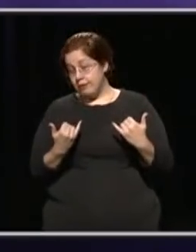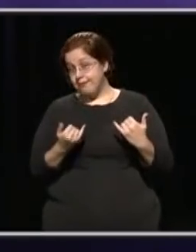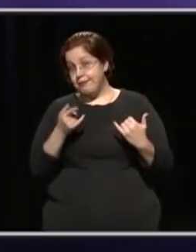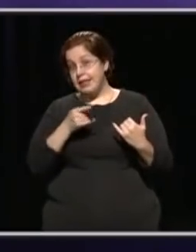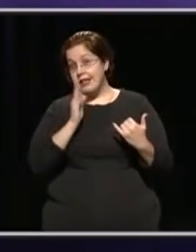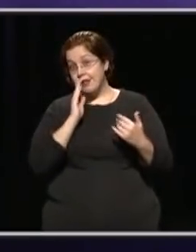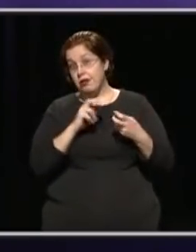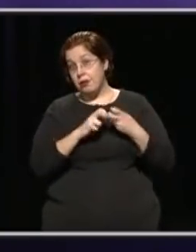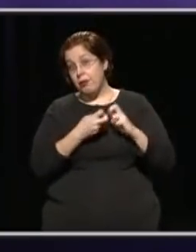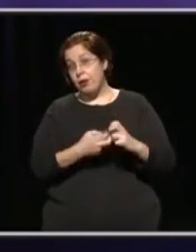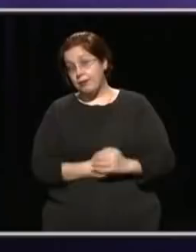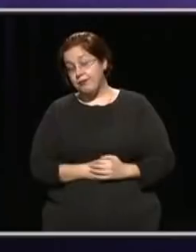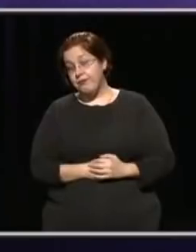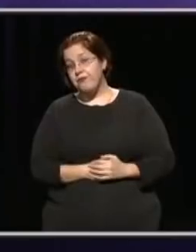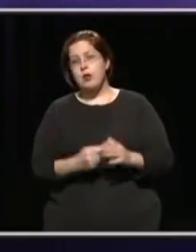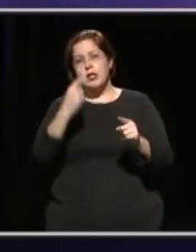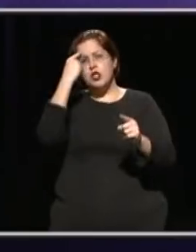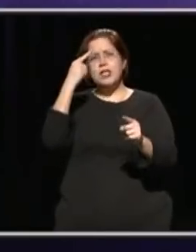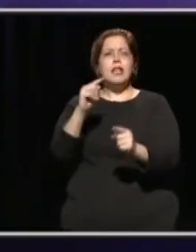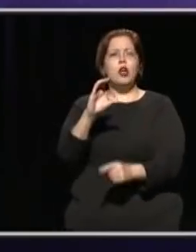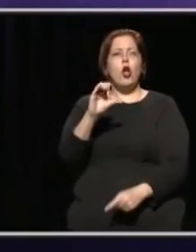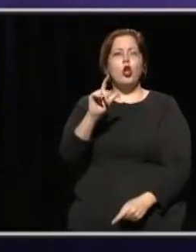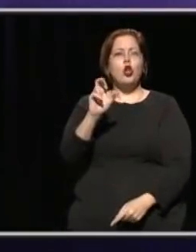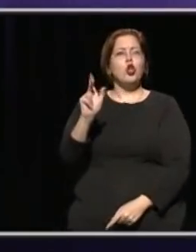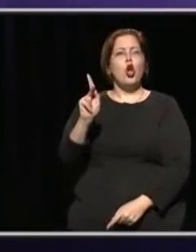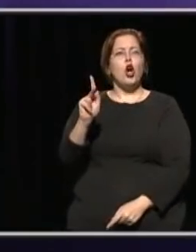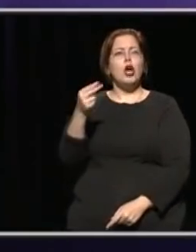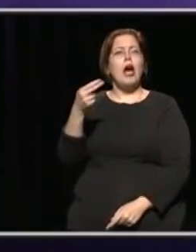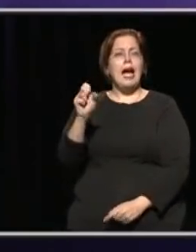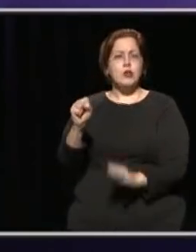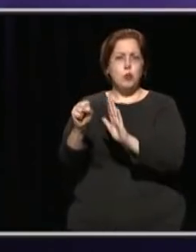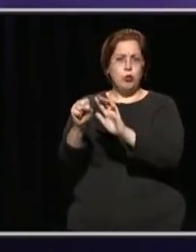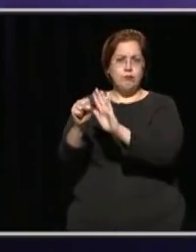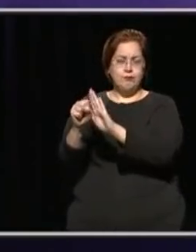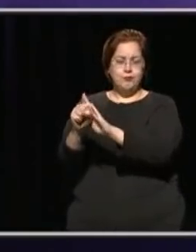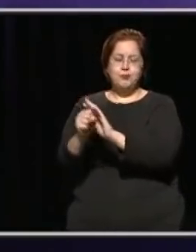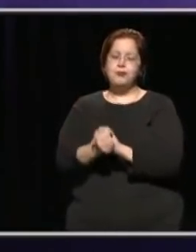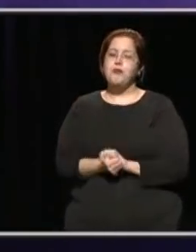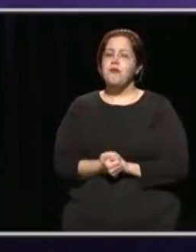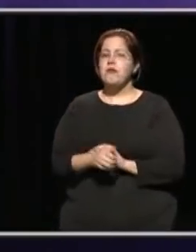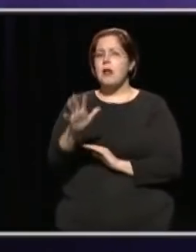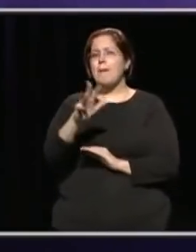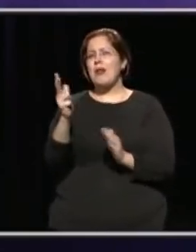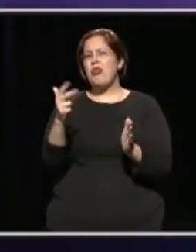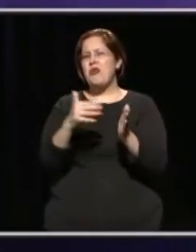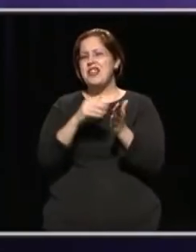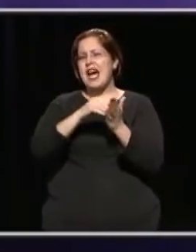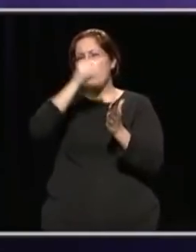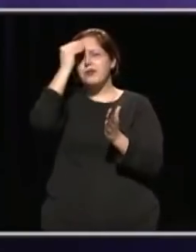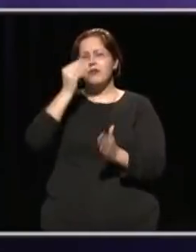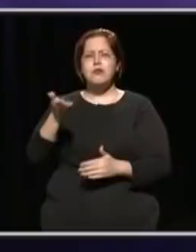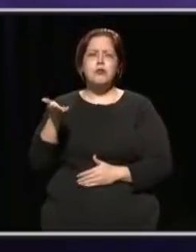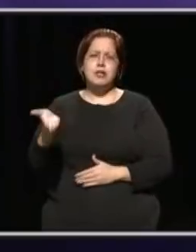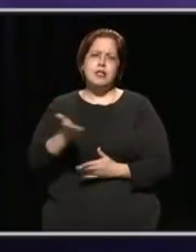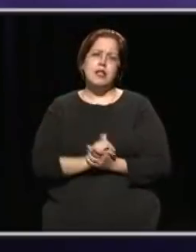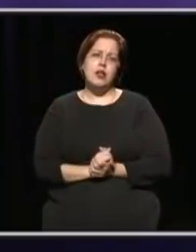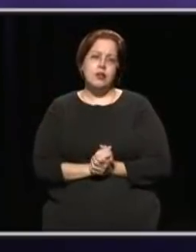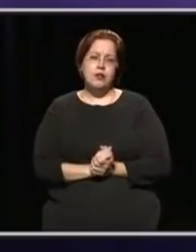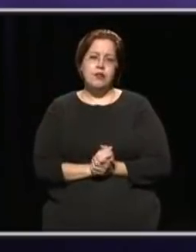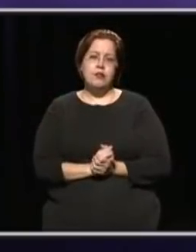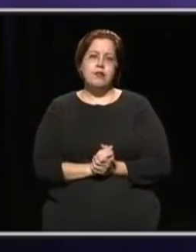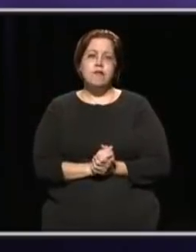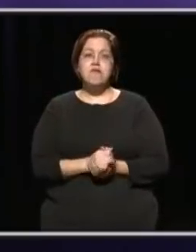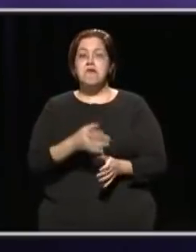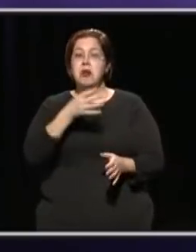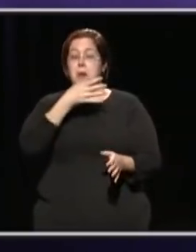problem. Let's just take Clark High School. There was some 3,000 students there. A parent